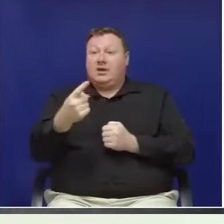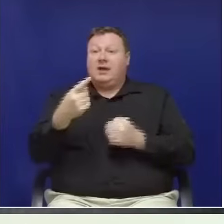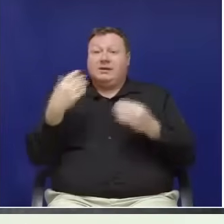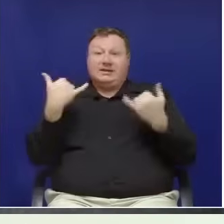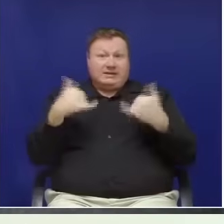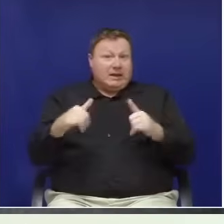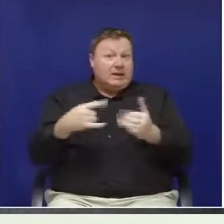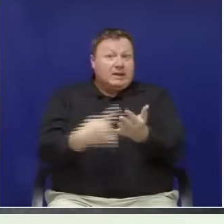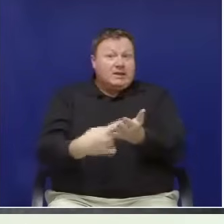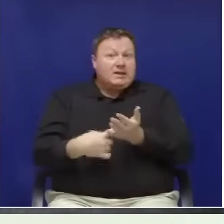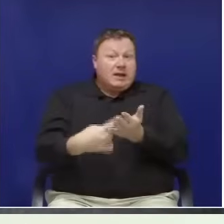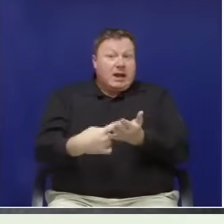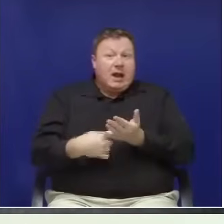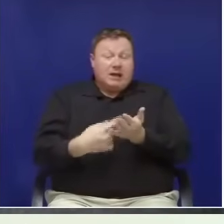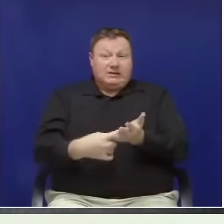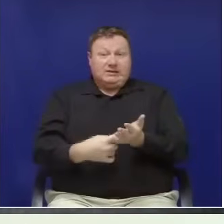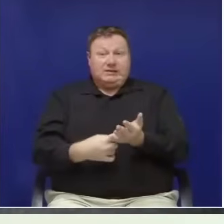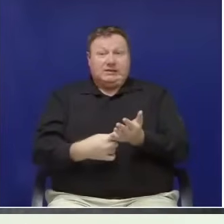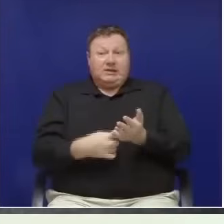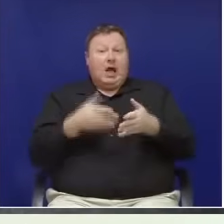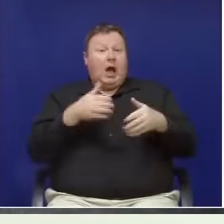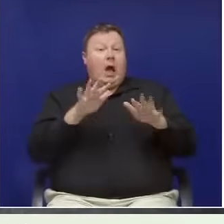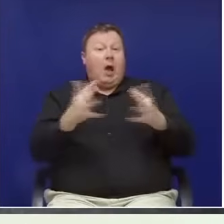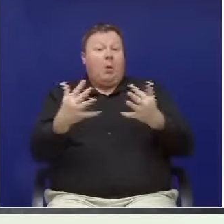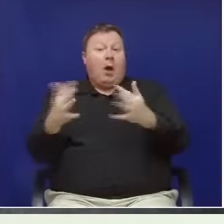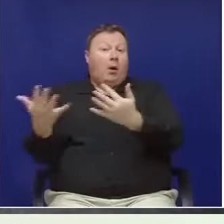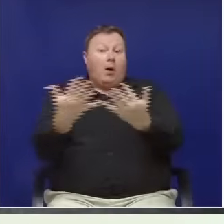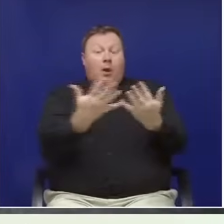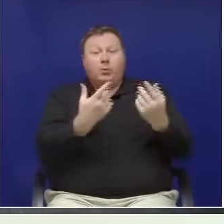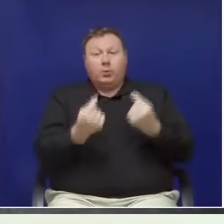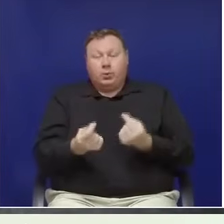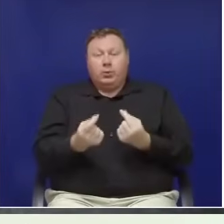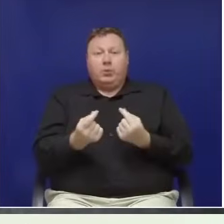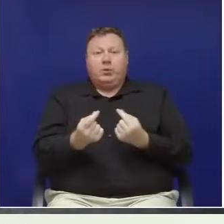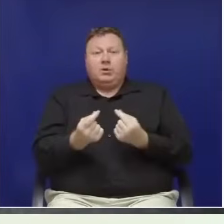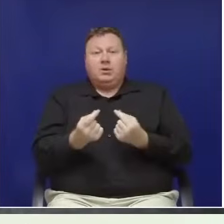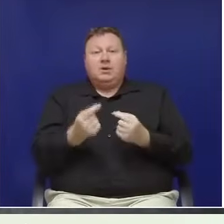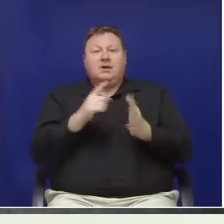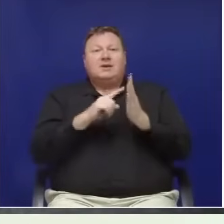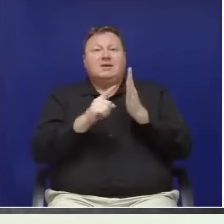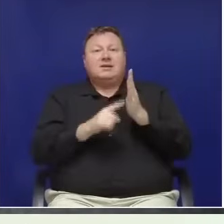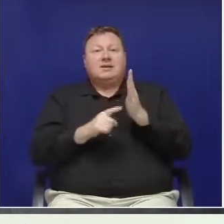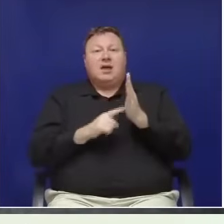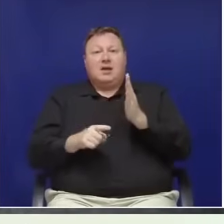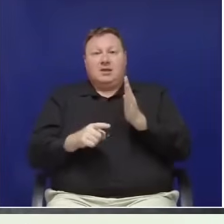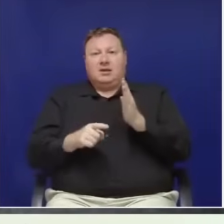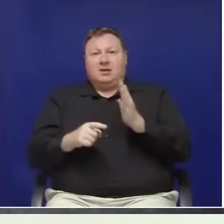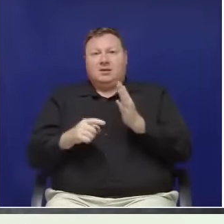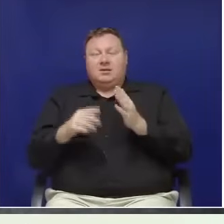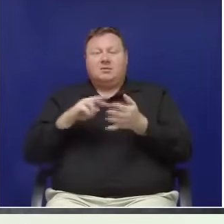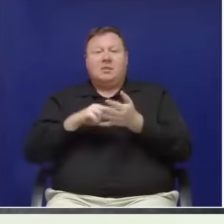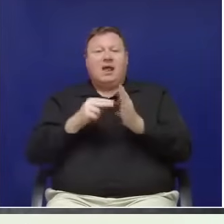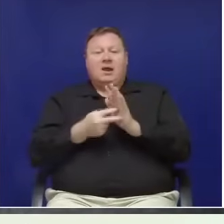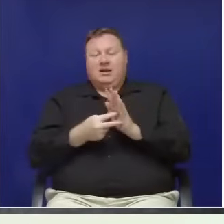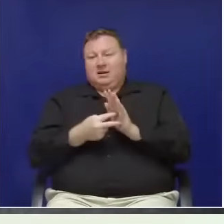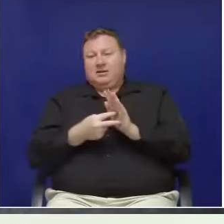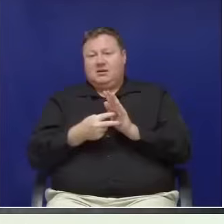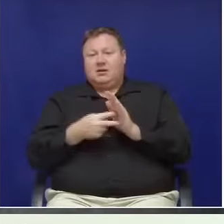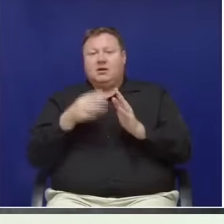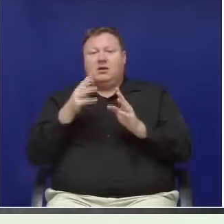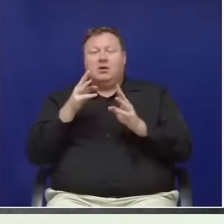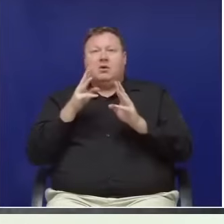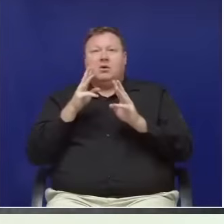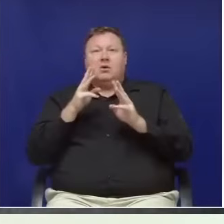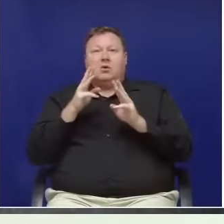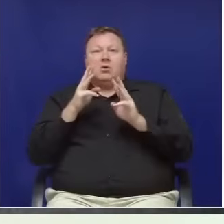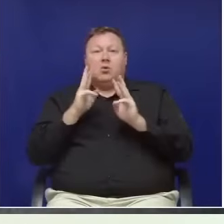in Cabinet, and a detailed implementation plan will render the exercise futile and risk